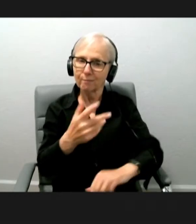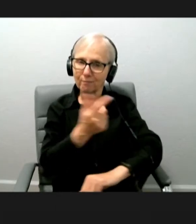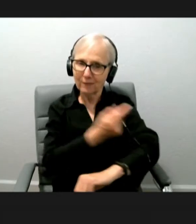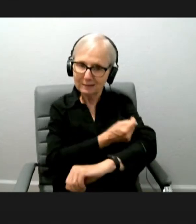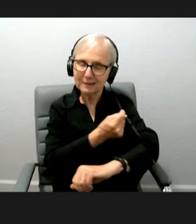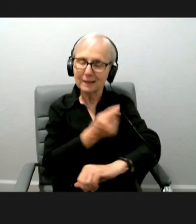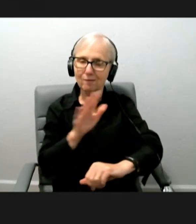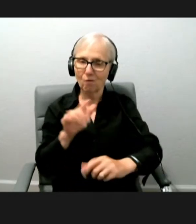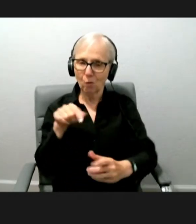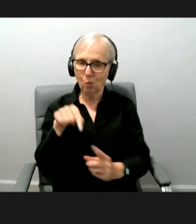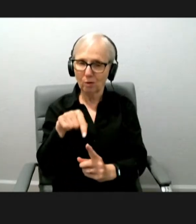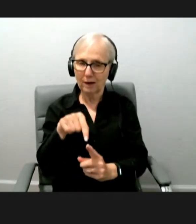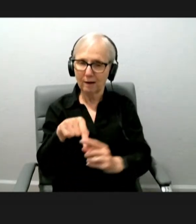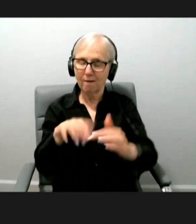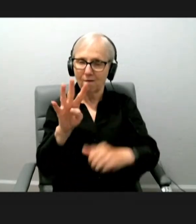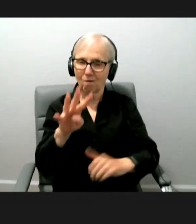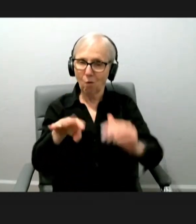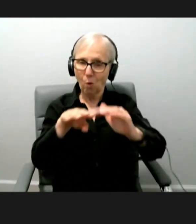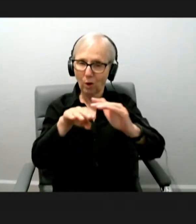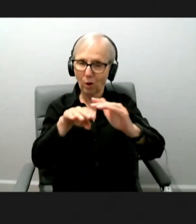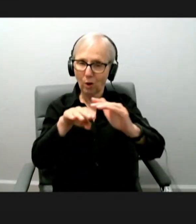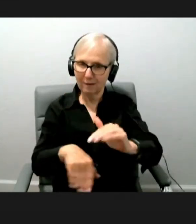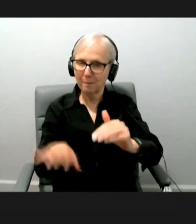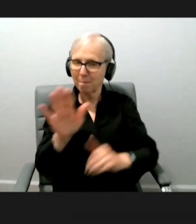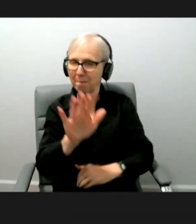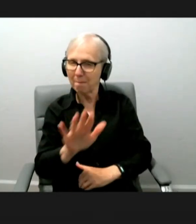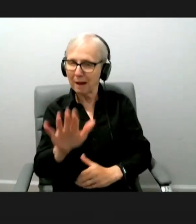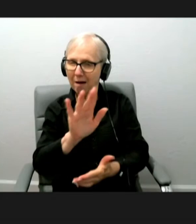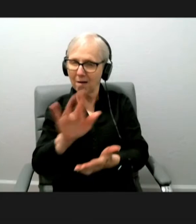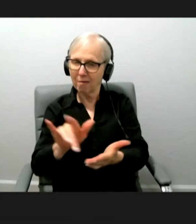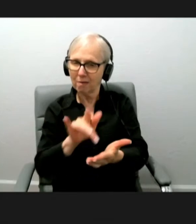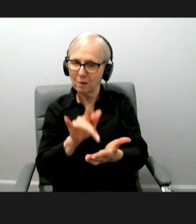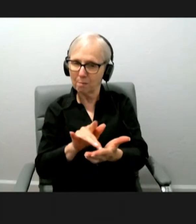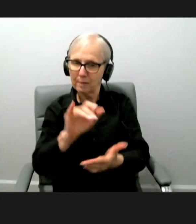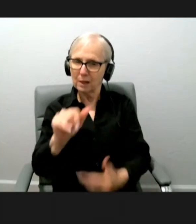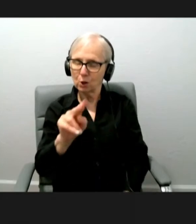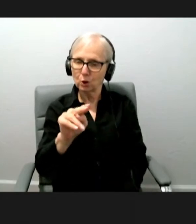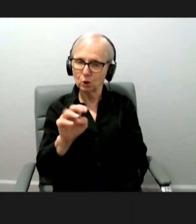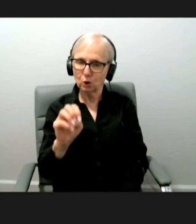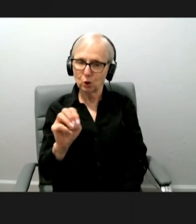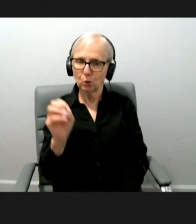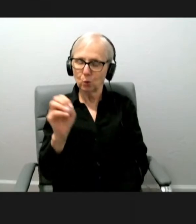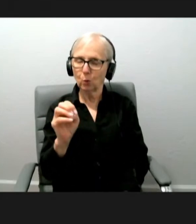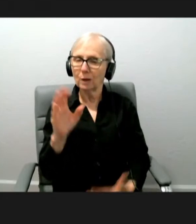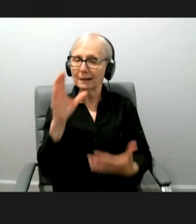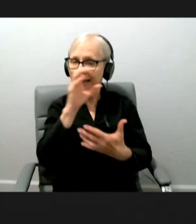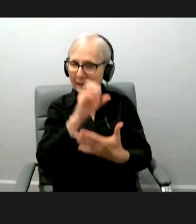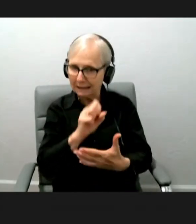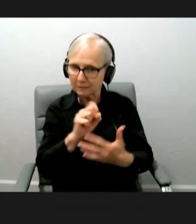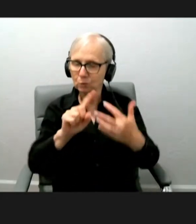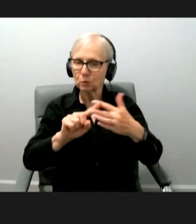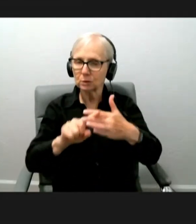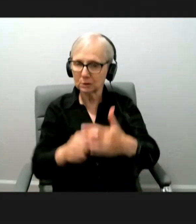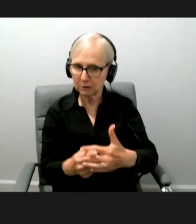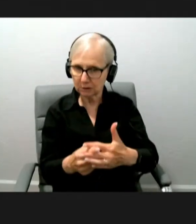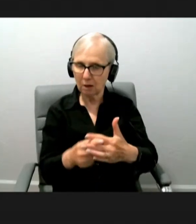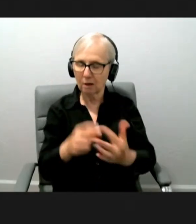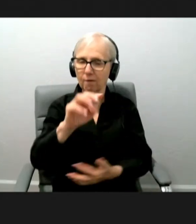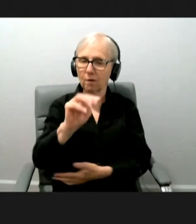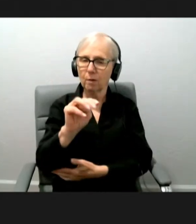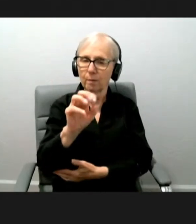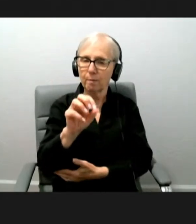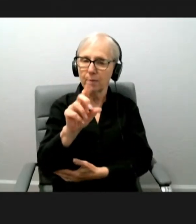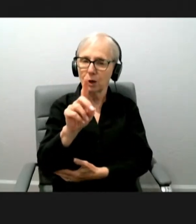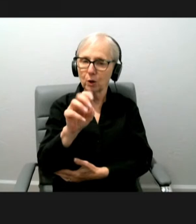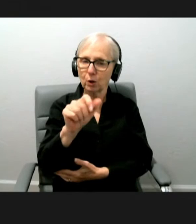available. So about the middle of June is when we're anticipating Moderna. And for Pfizer in